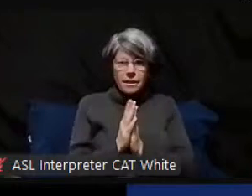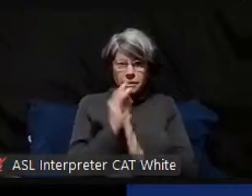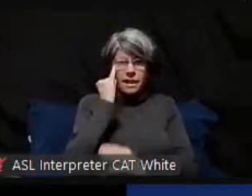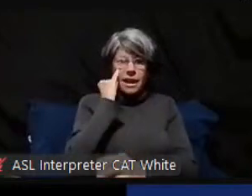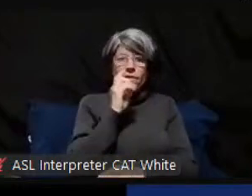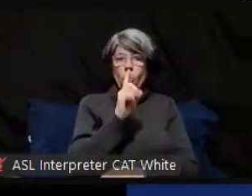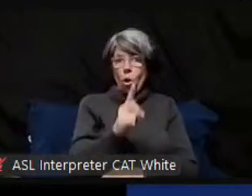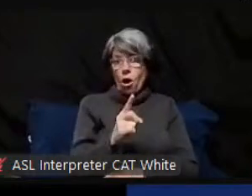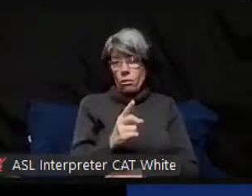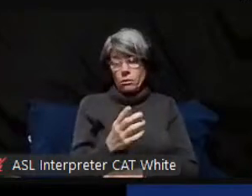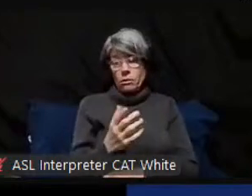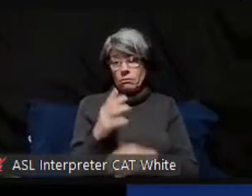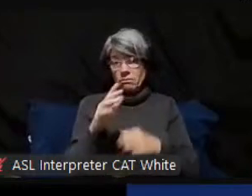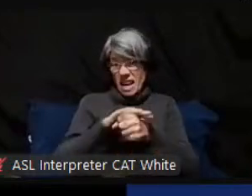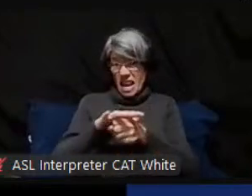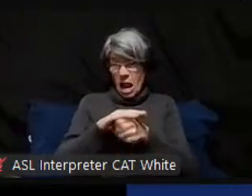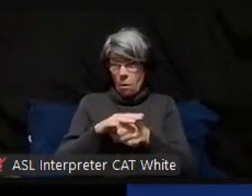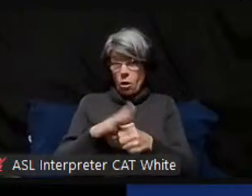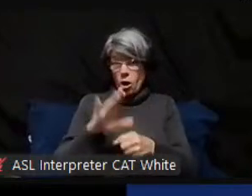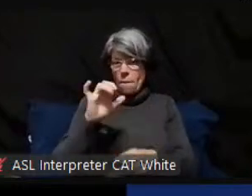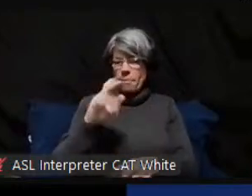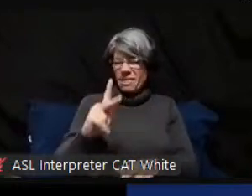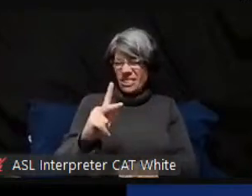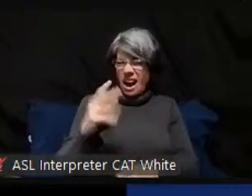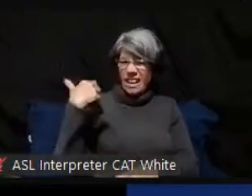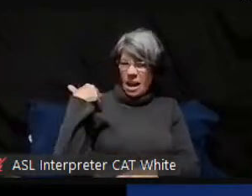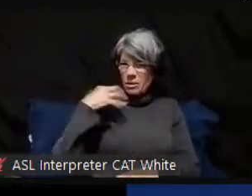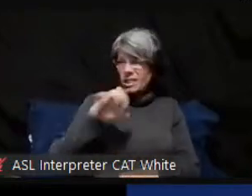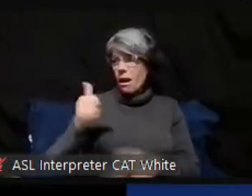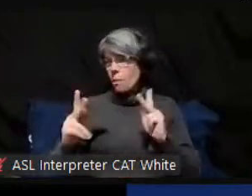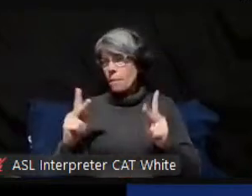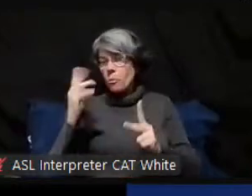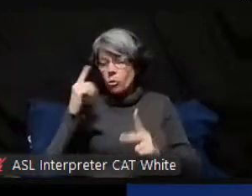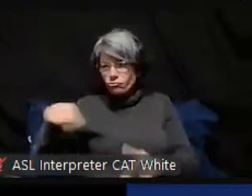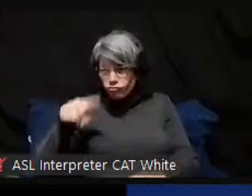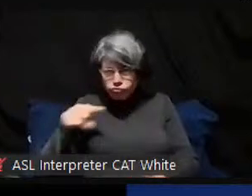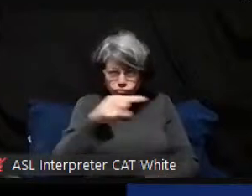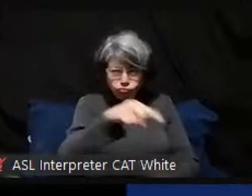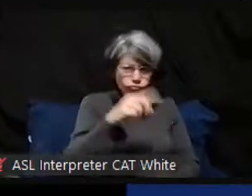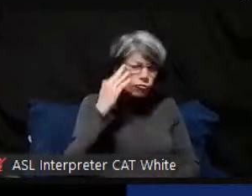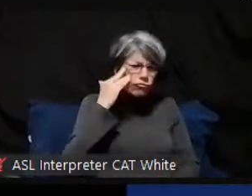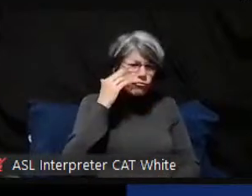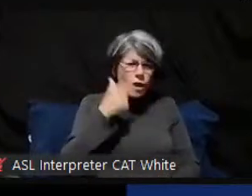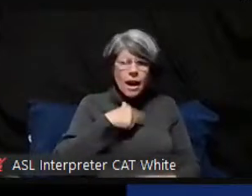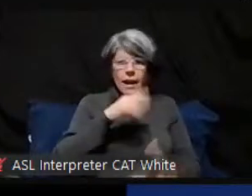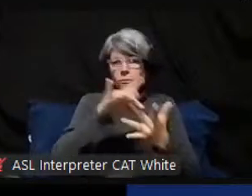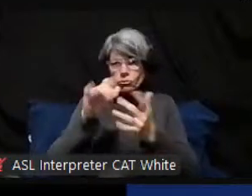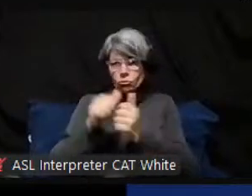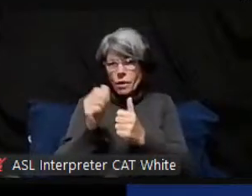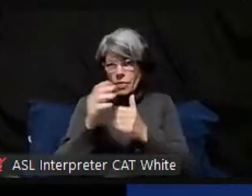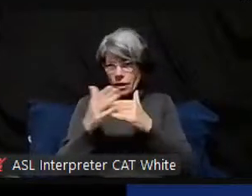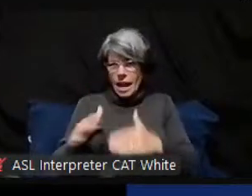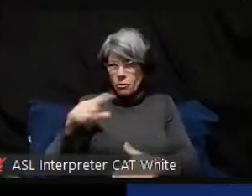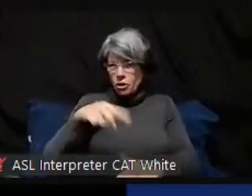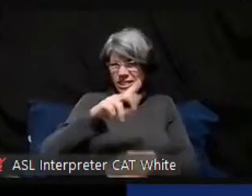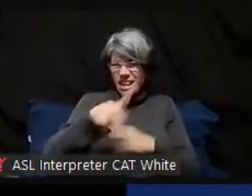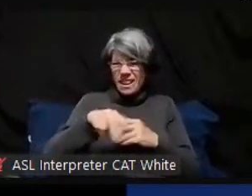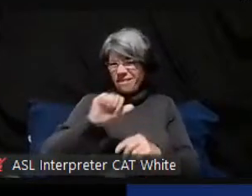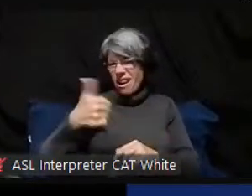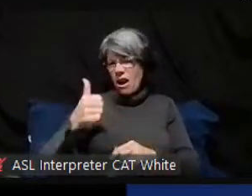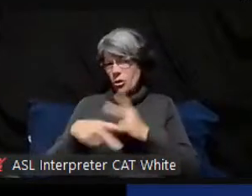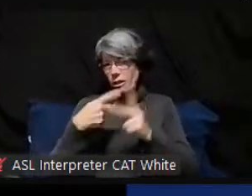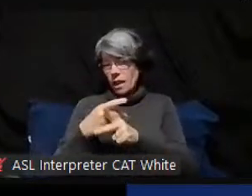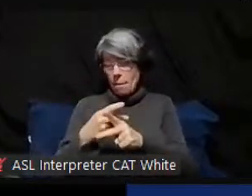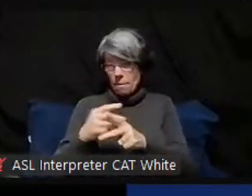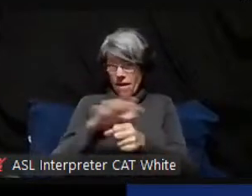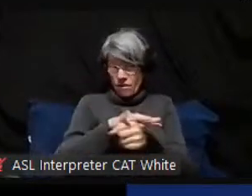are neighborhood block captains and folks who are aware or able to reach out to your neighbors in these type of areas